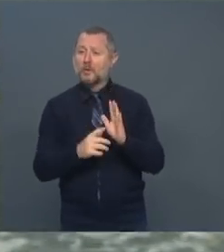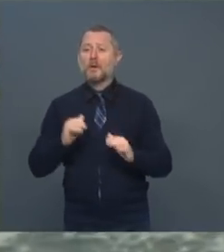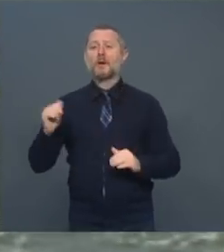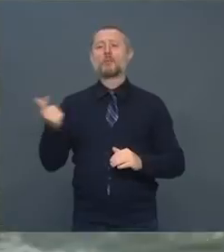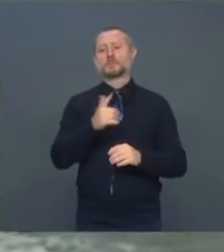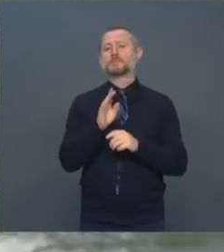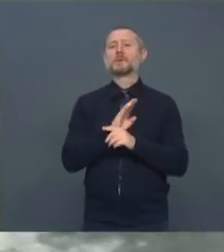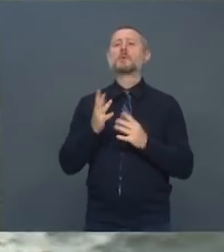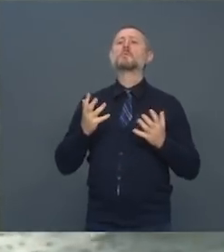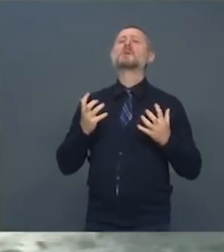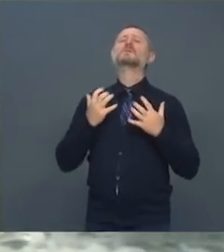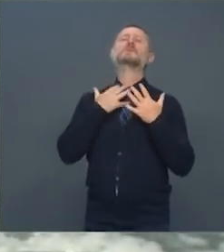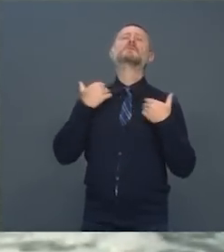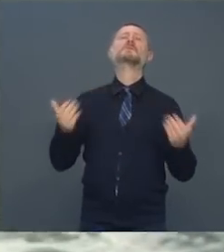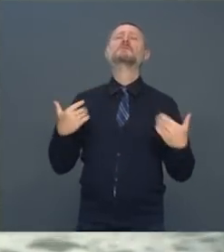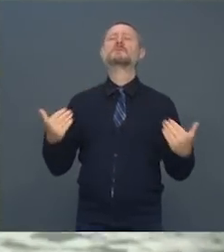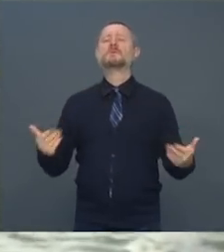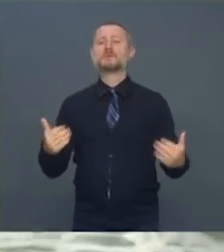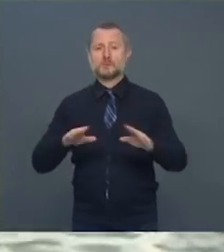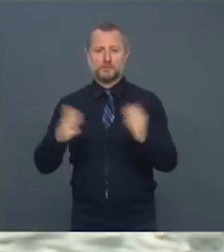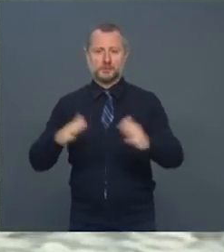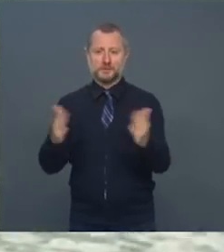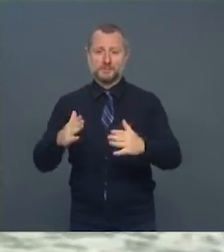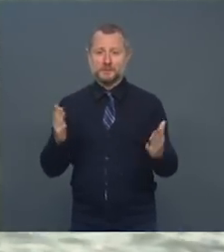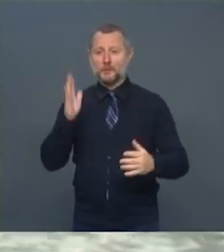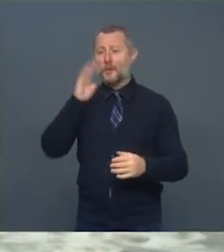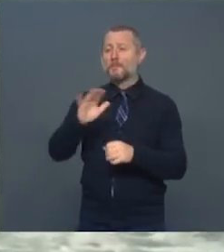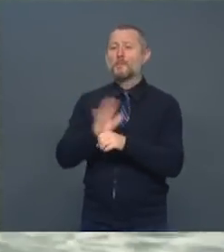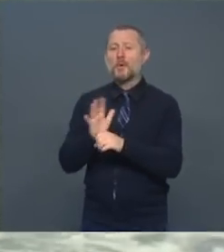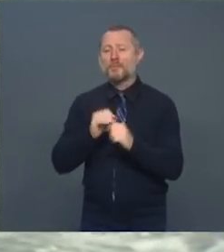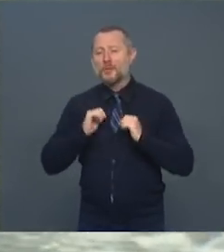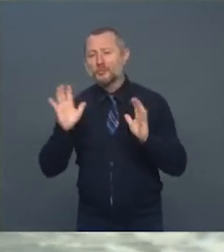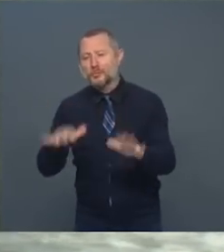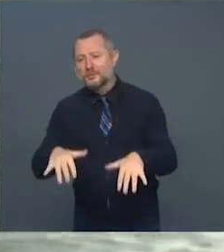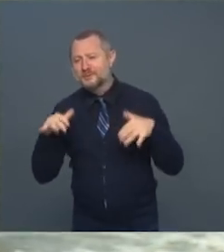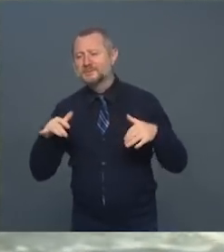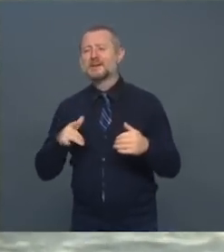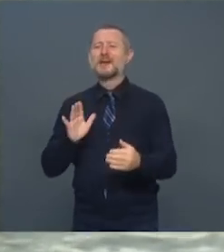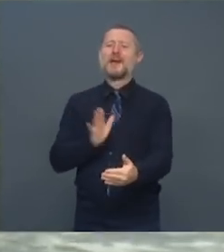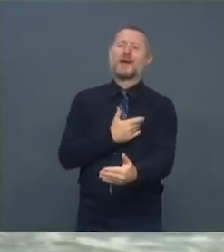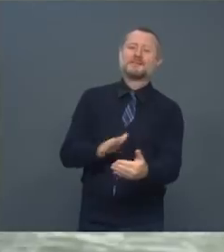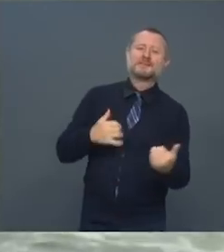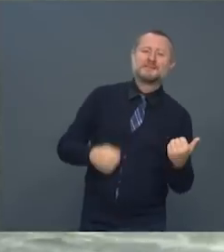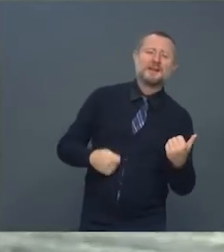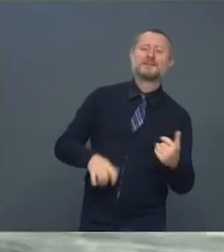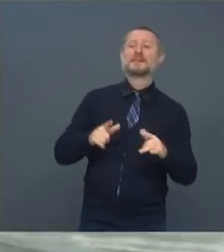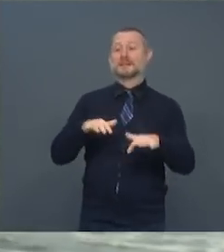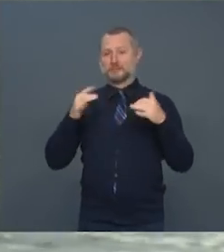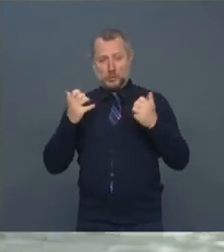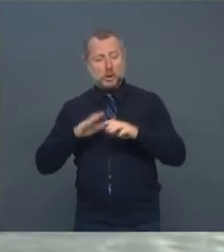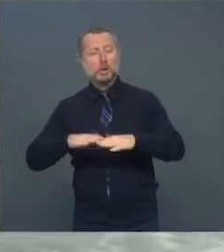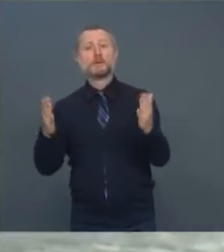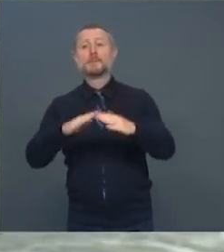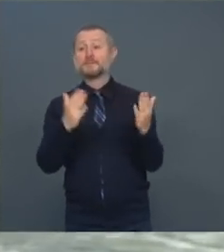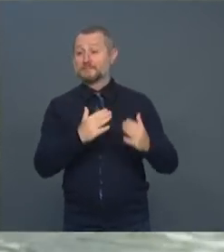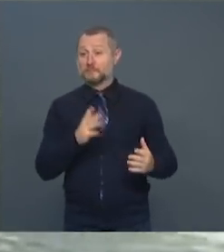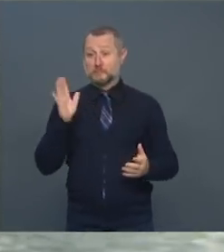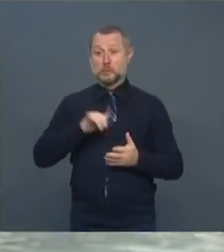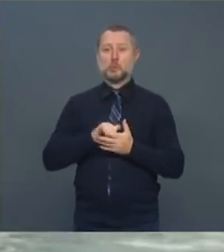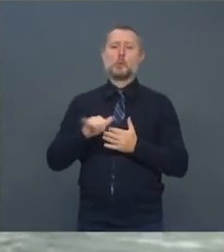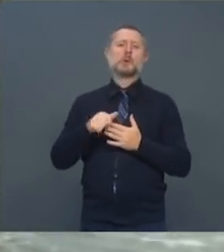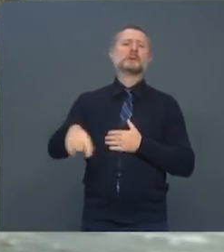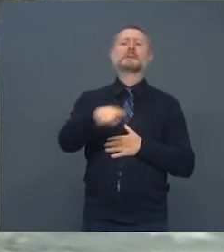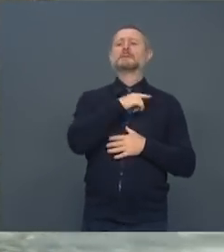open. Movie theaters want to open, concert theaters want to open. New Yorkers want to get back